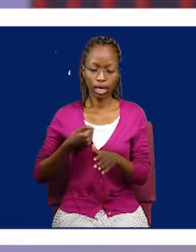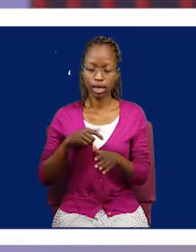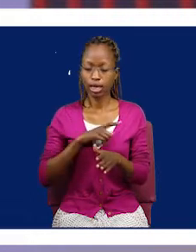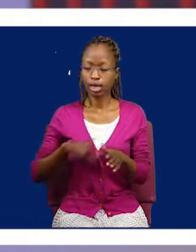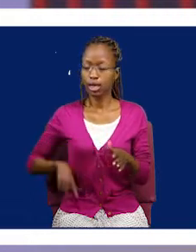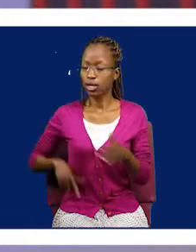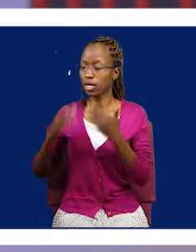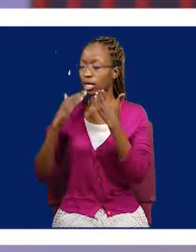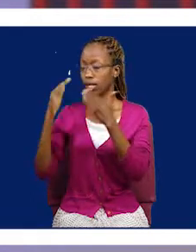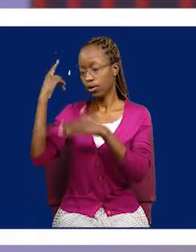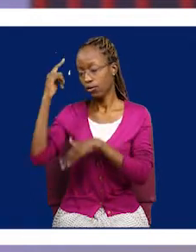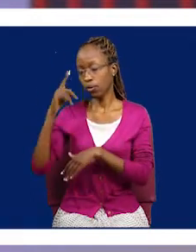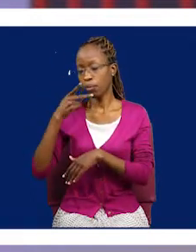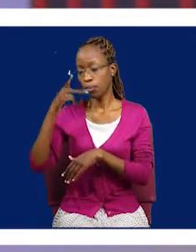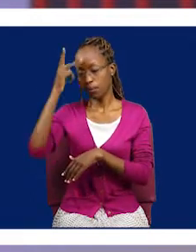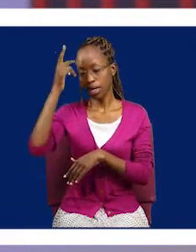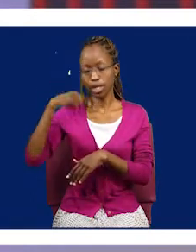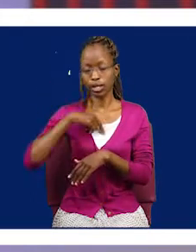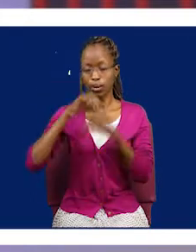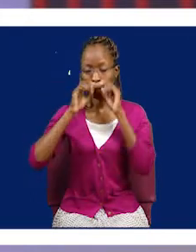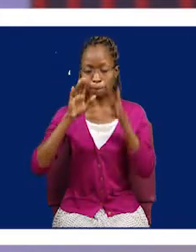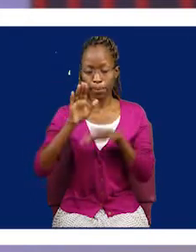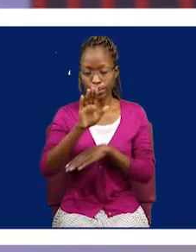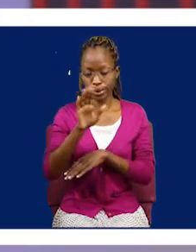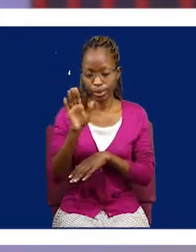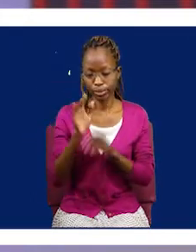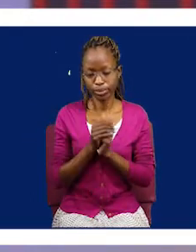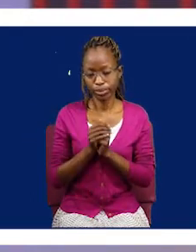Thank you for our parents. Bless them.